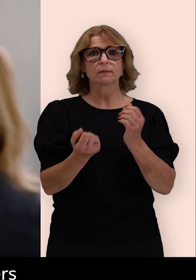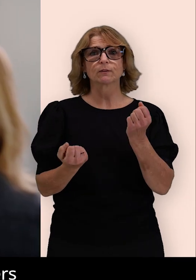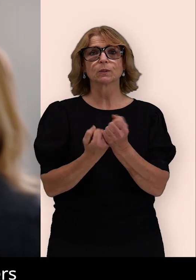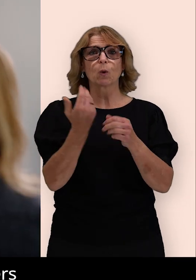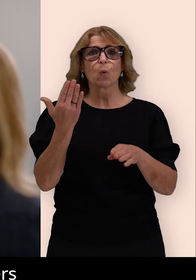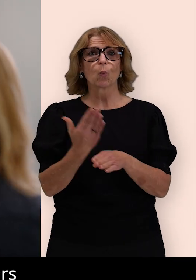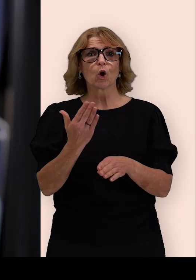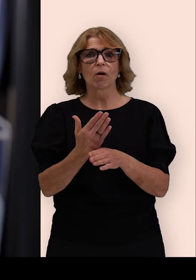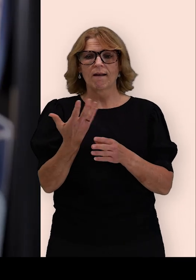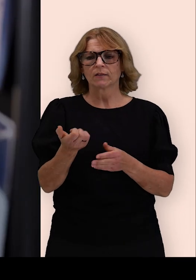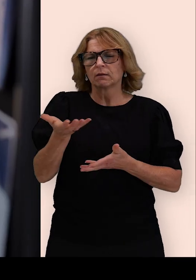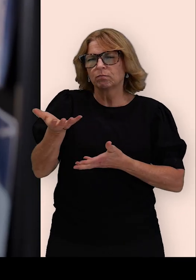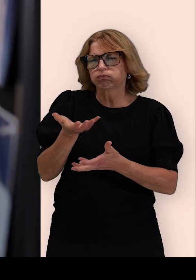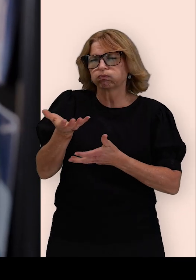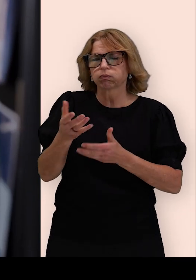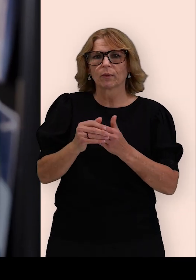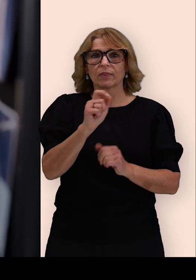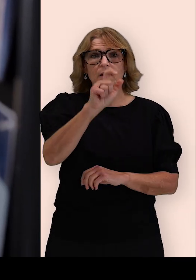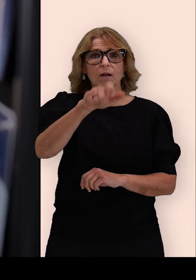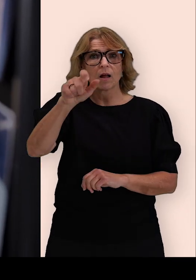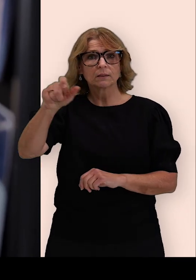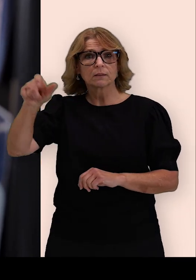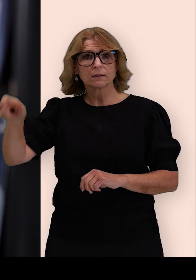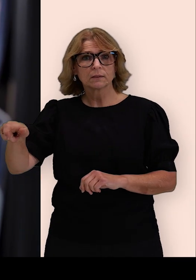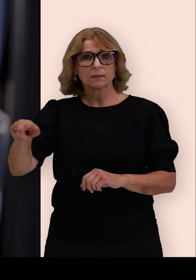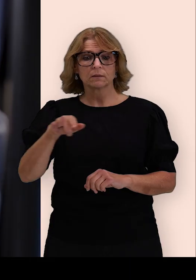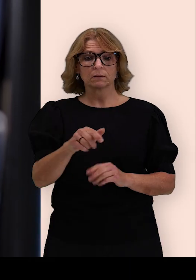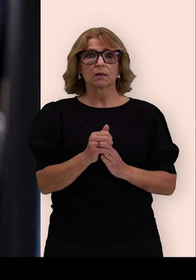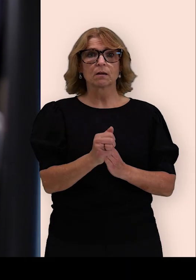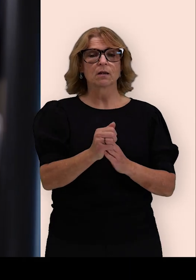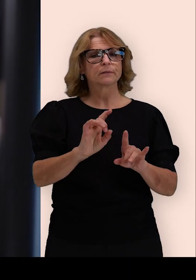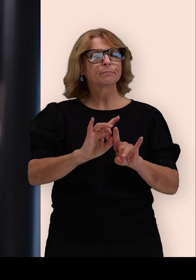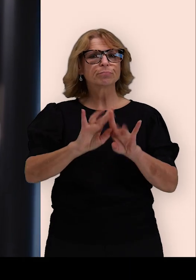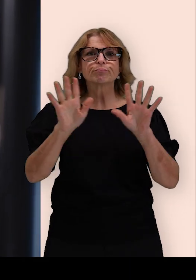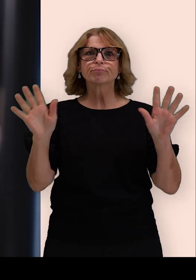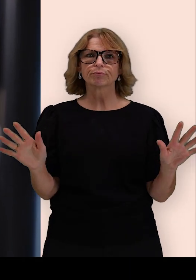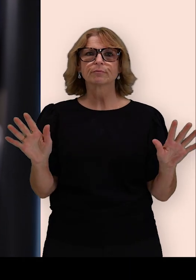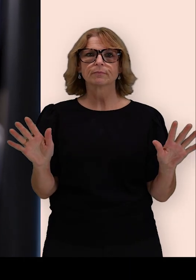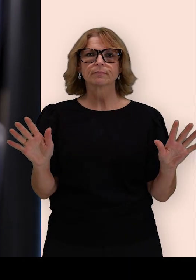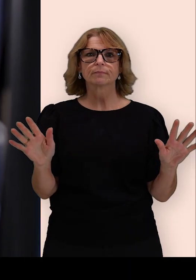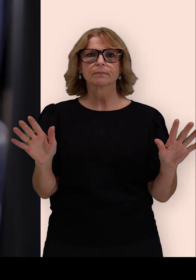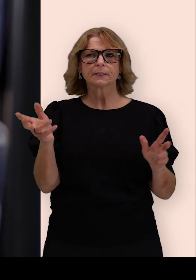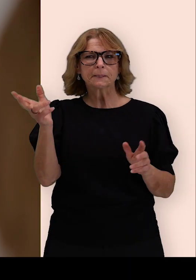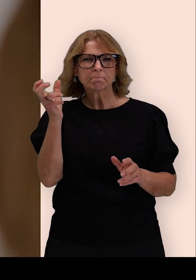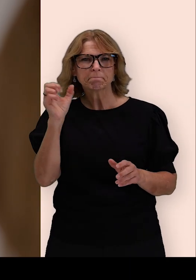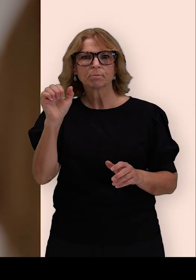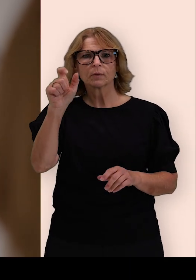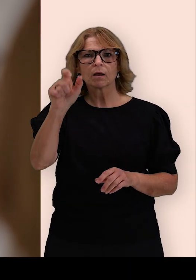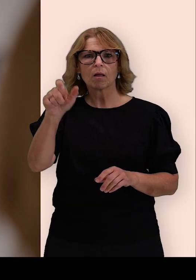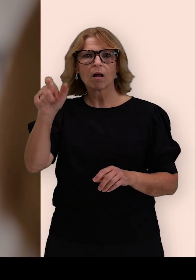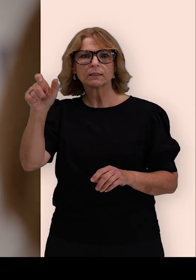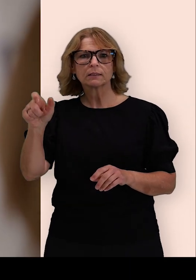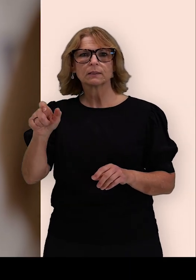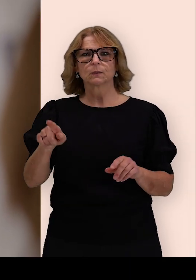guide that supports workers in having conversations with clients. The guide was really clear that listening